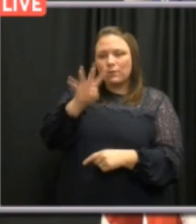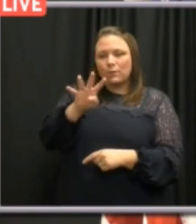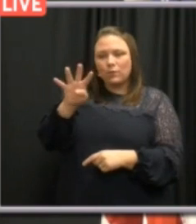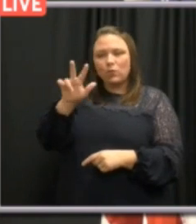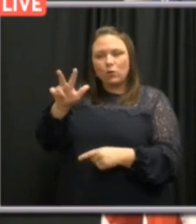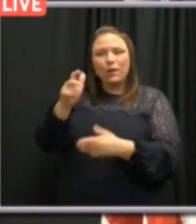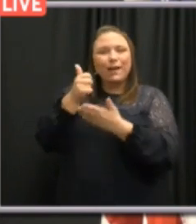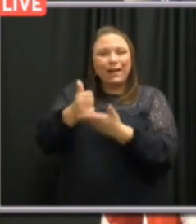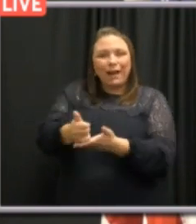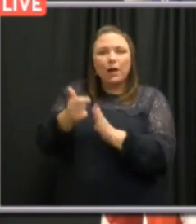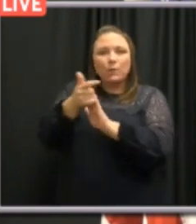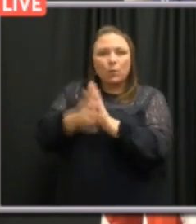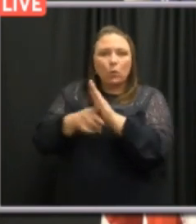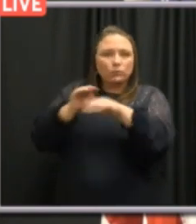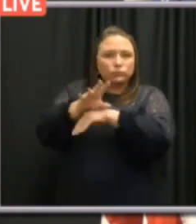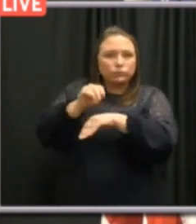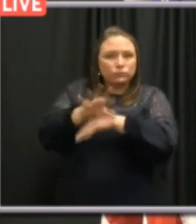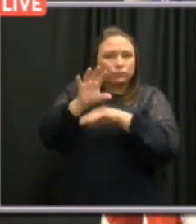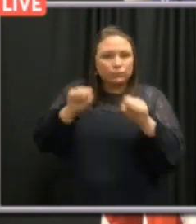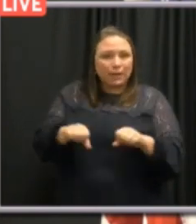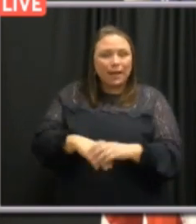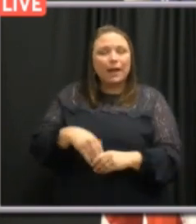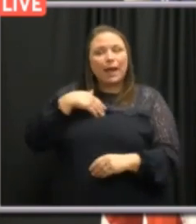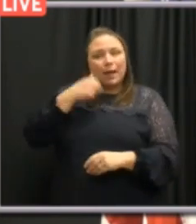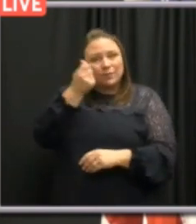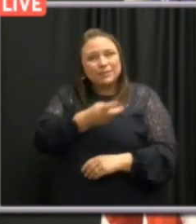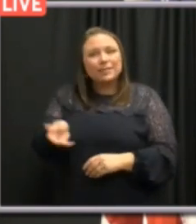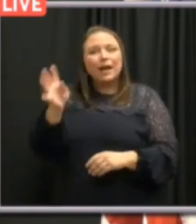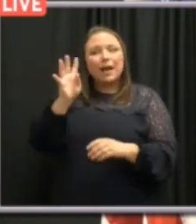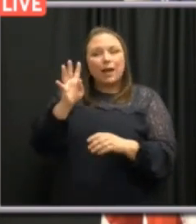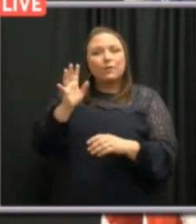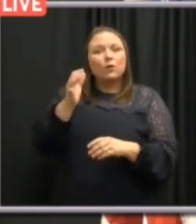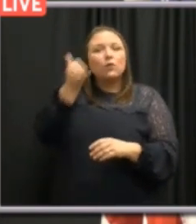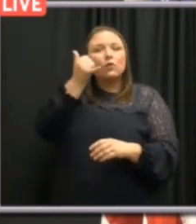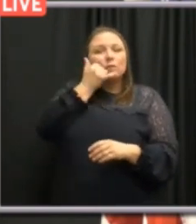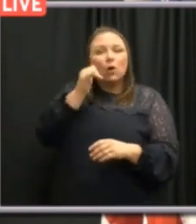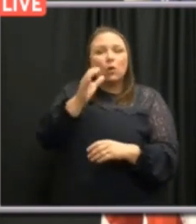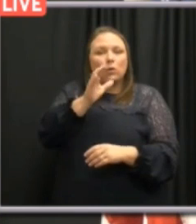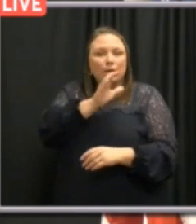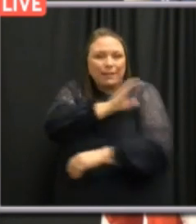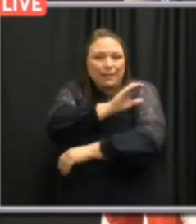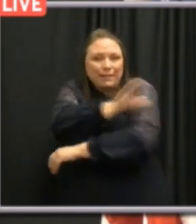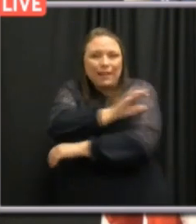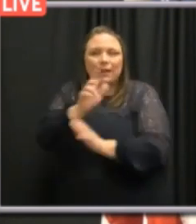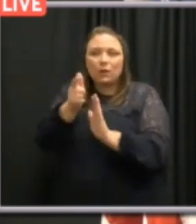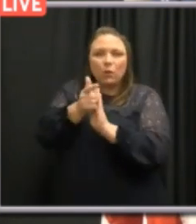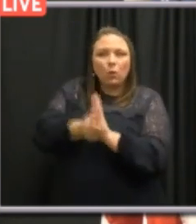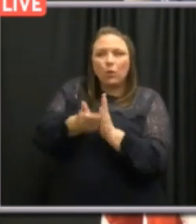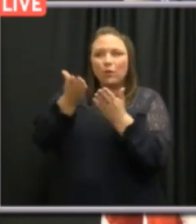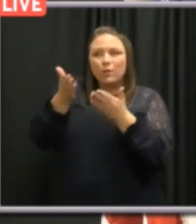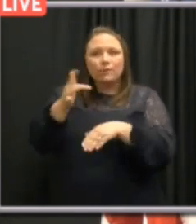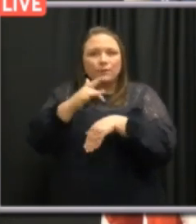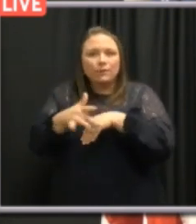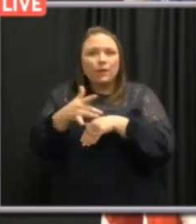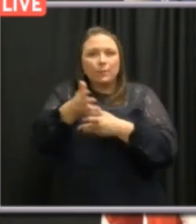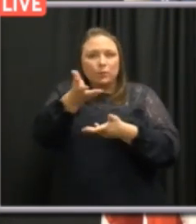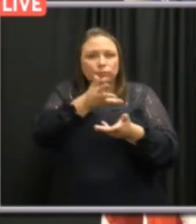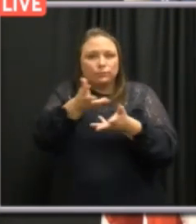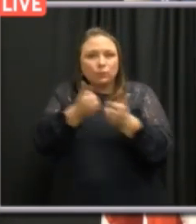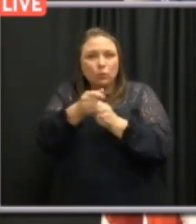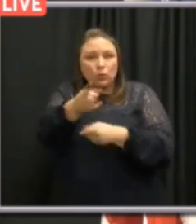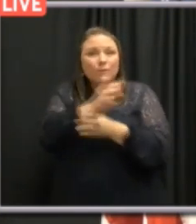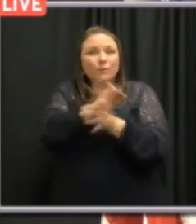800-238-1443 to speak to a lawyer. We have several upcoming phone-in legal clinics where lawyers will be available to speak with you for